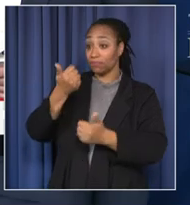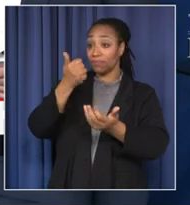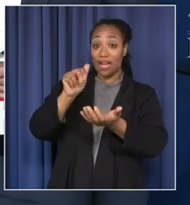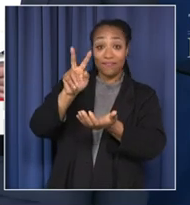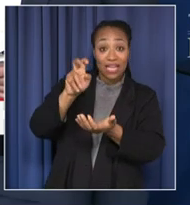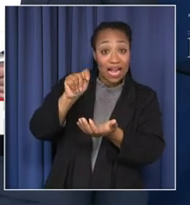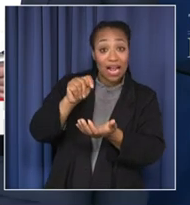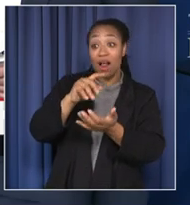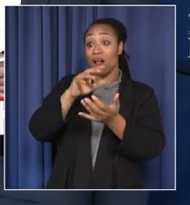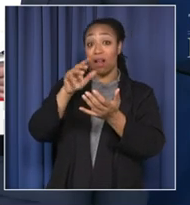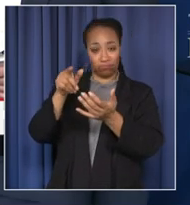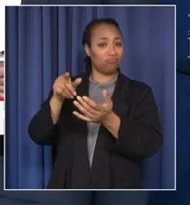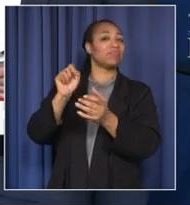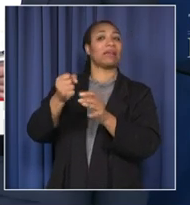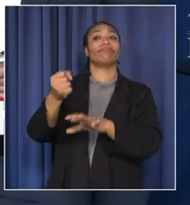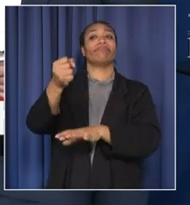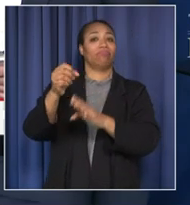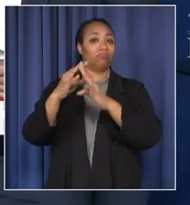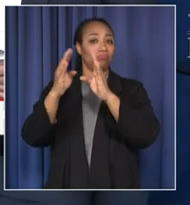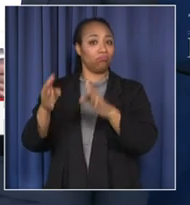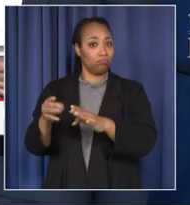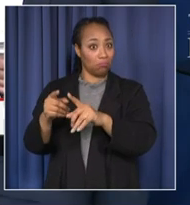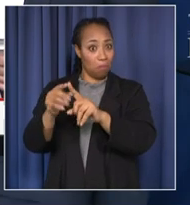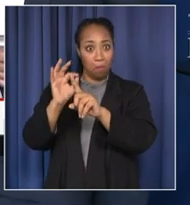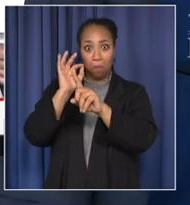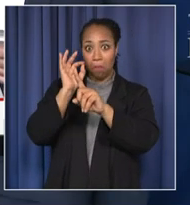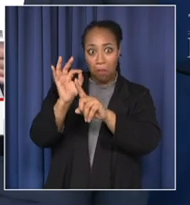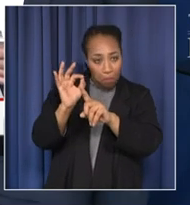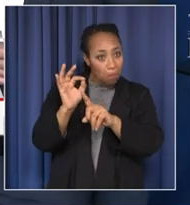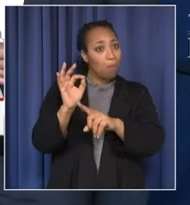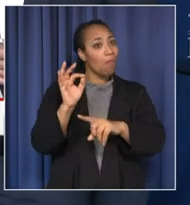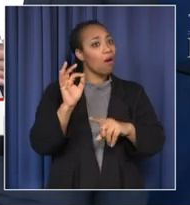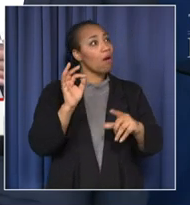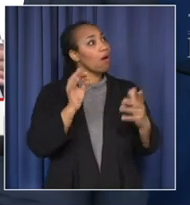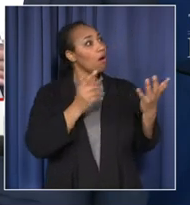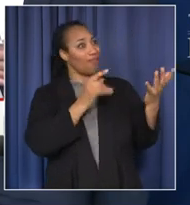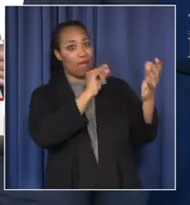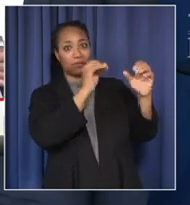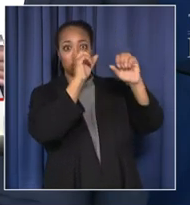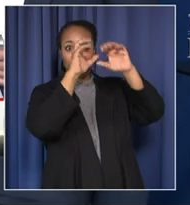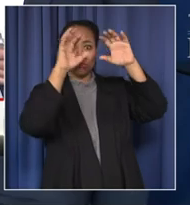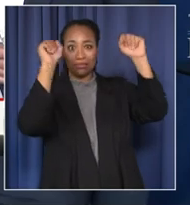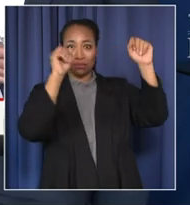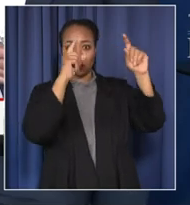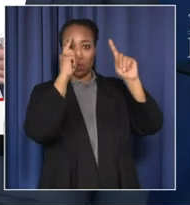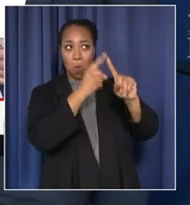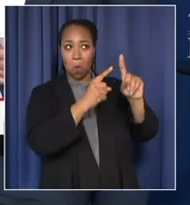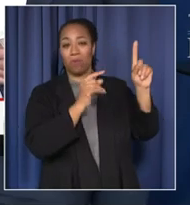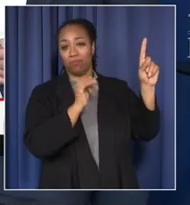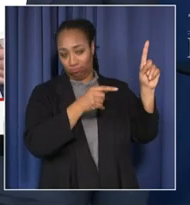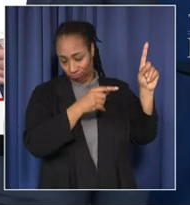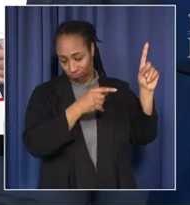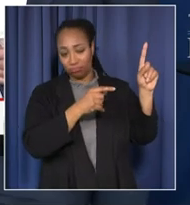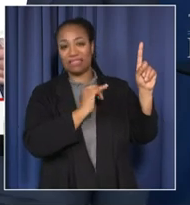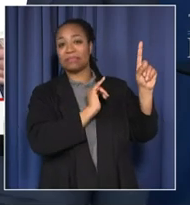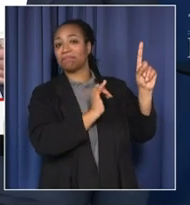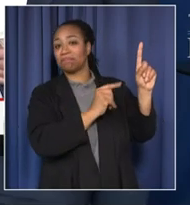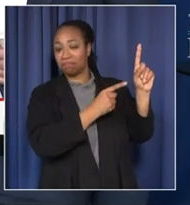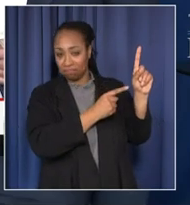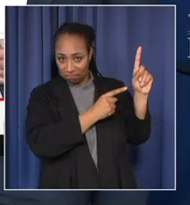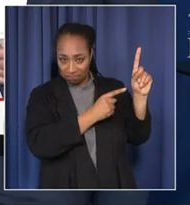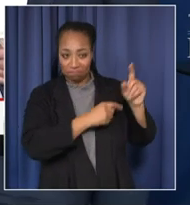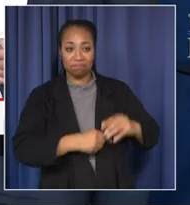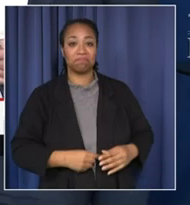in line with the administration's goals. I want to pivot a little bit and ask this question from a National Press Club member and National Journal